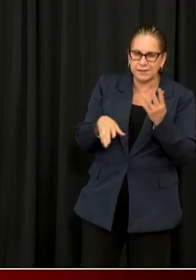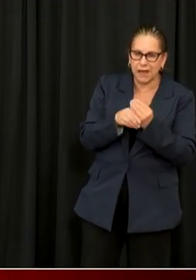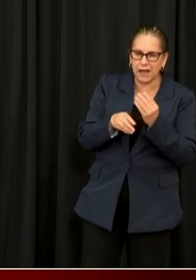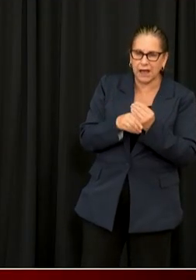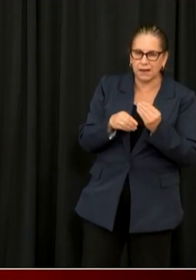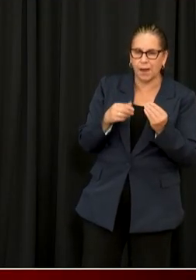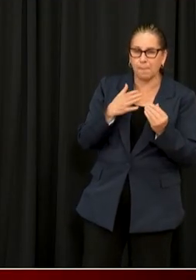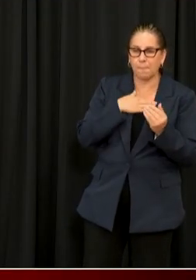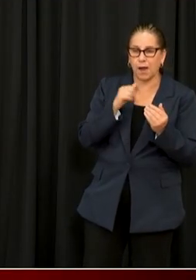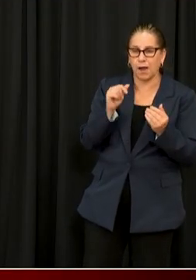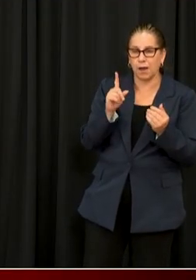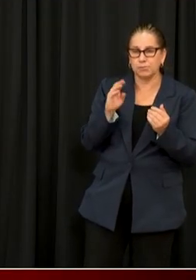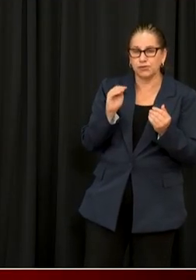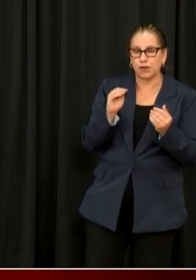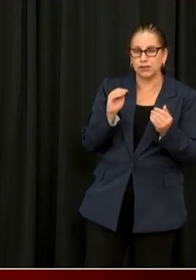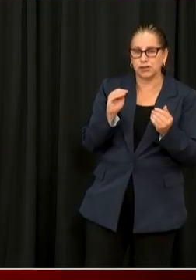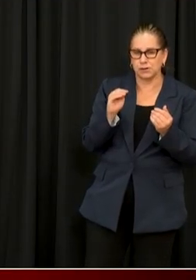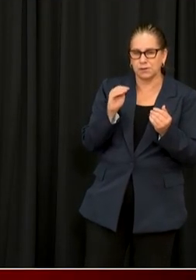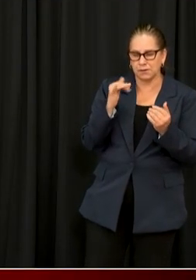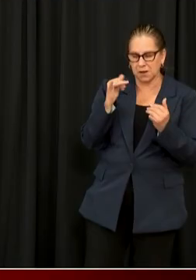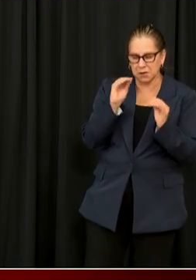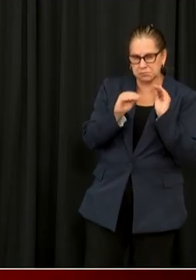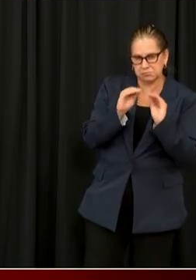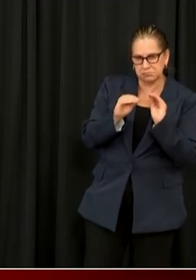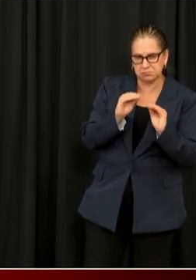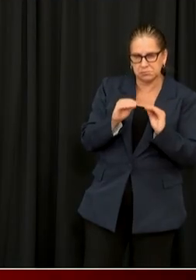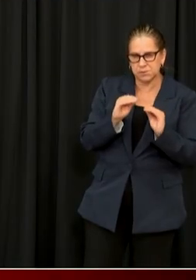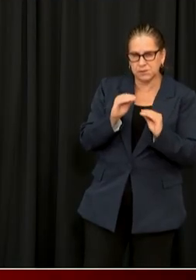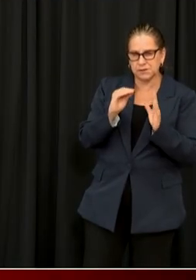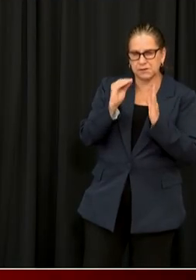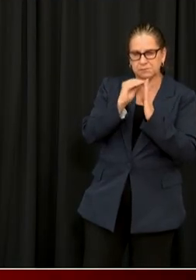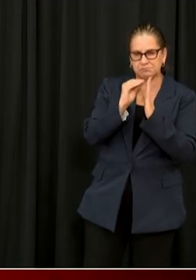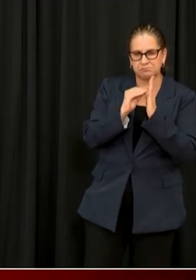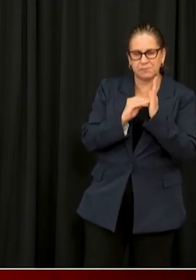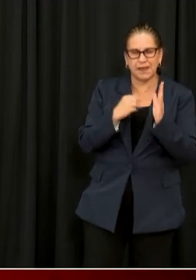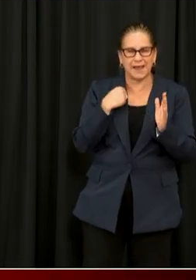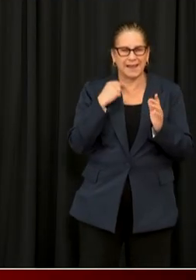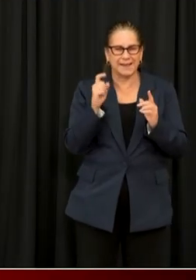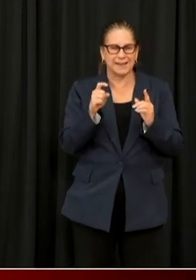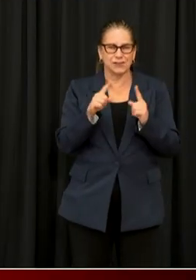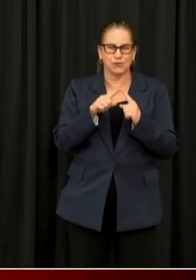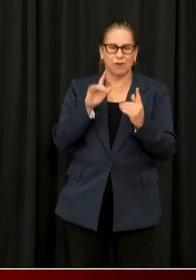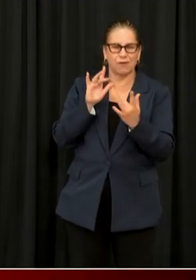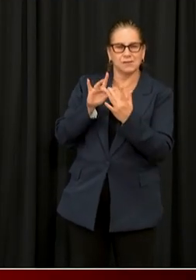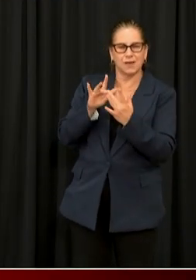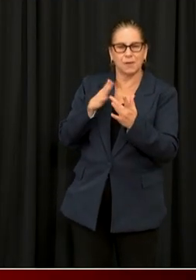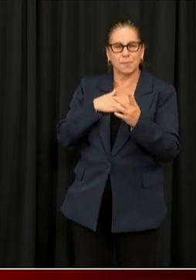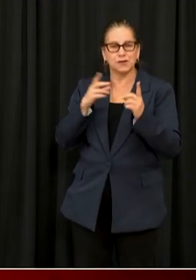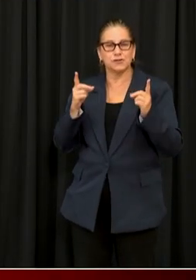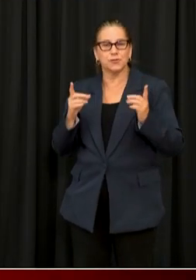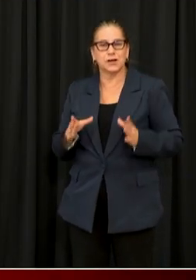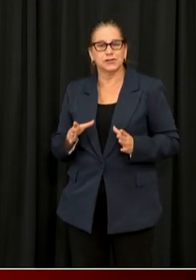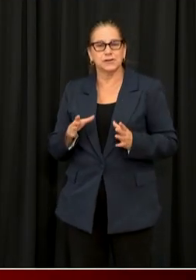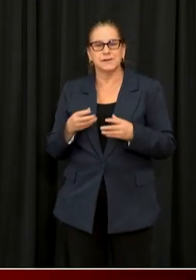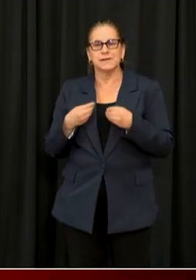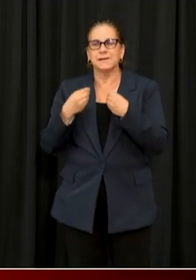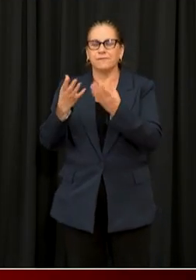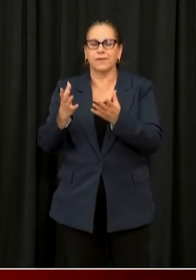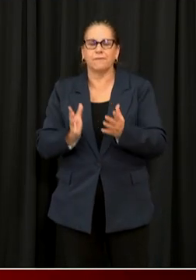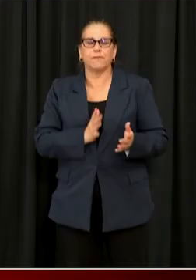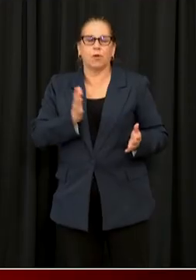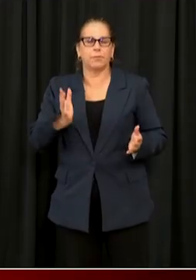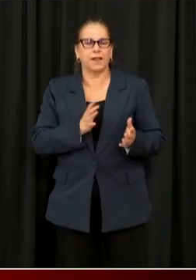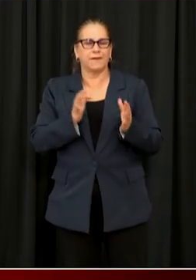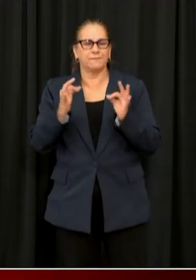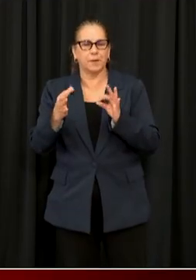would need to circle with my directors and give them some formal feedback. The police union that this was kind of too